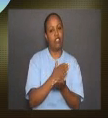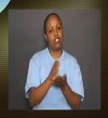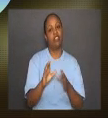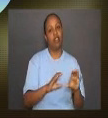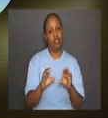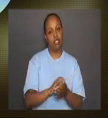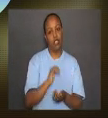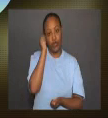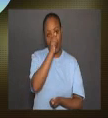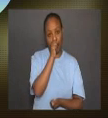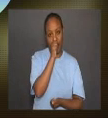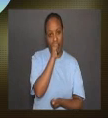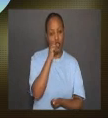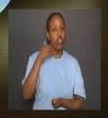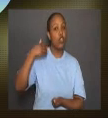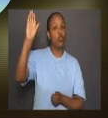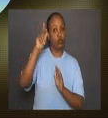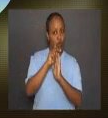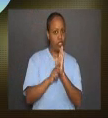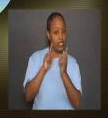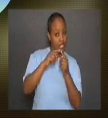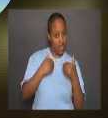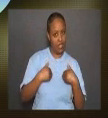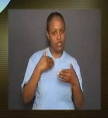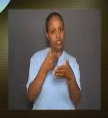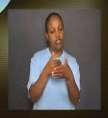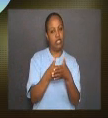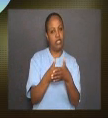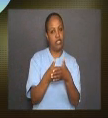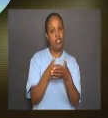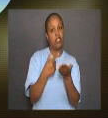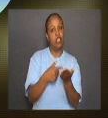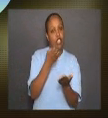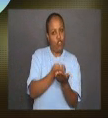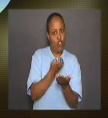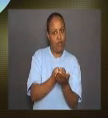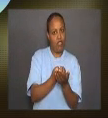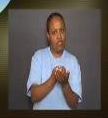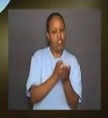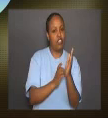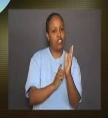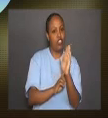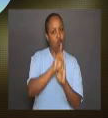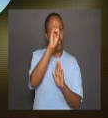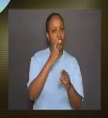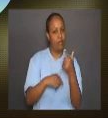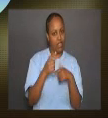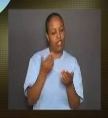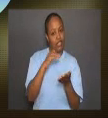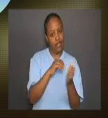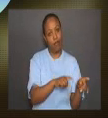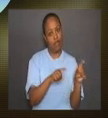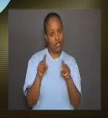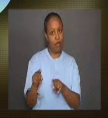Since Ethiopia's foreign policy is aimed at economic growth, it is important